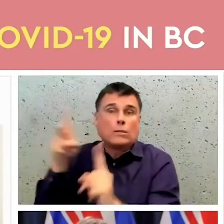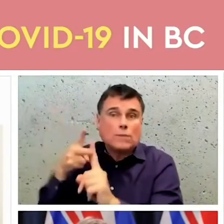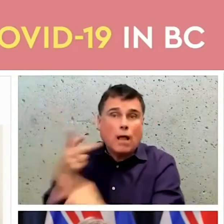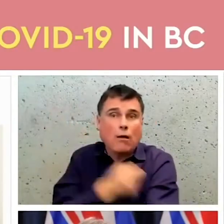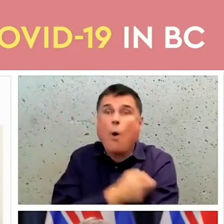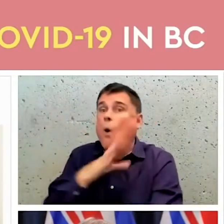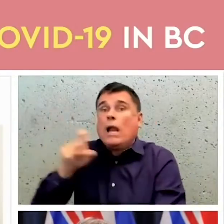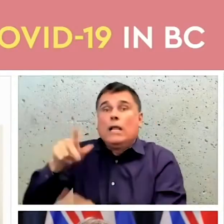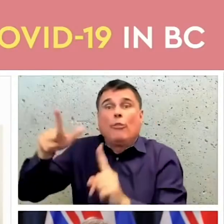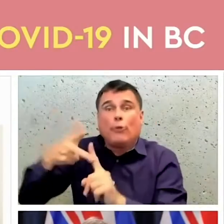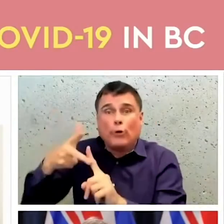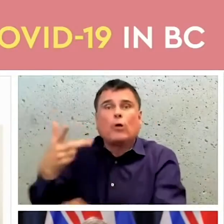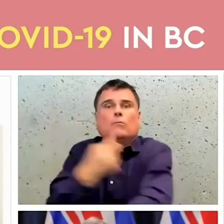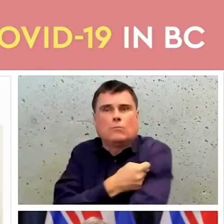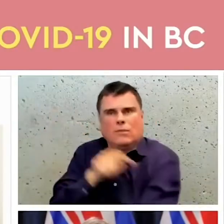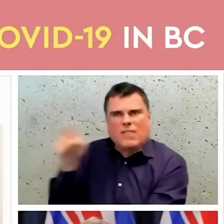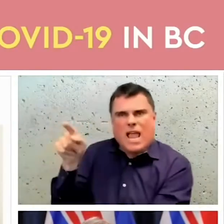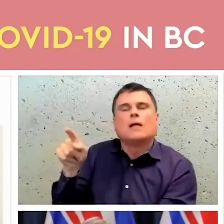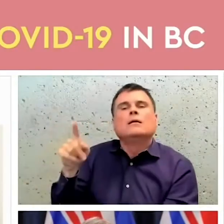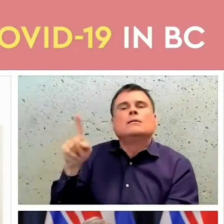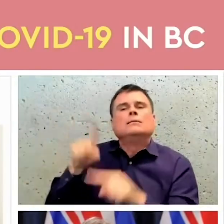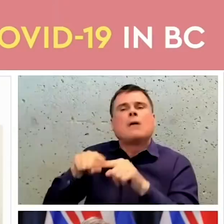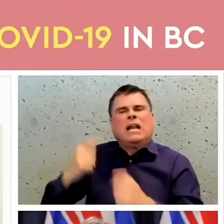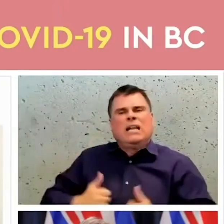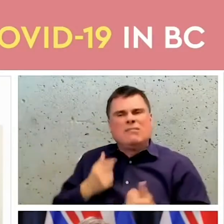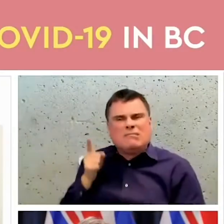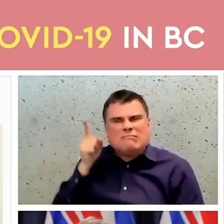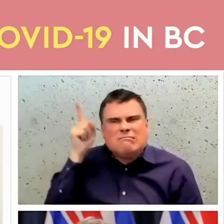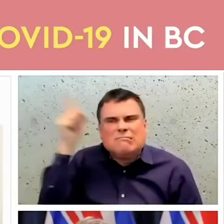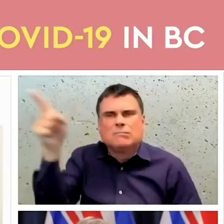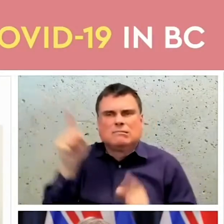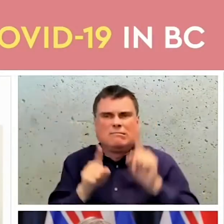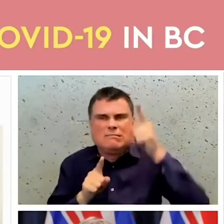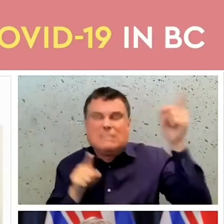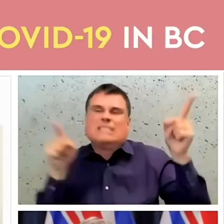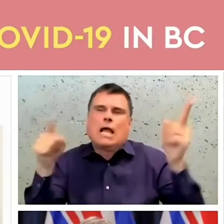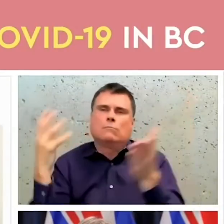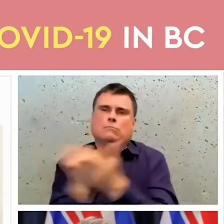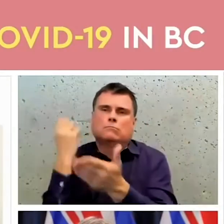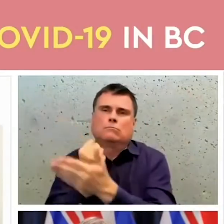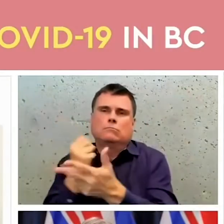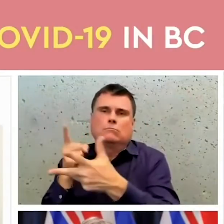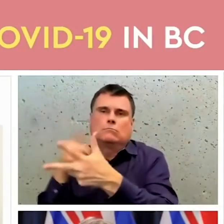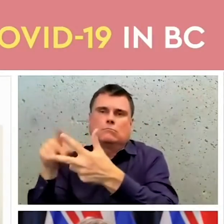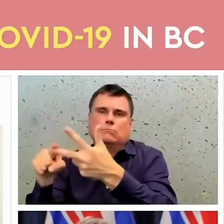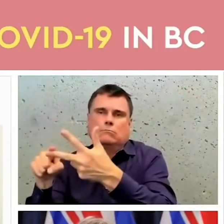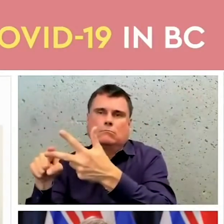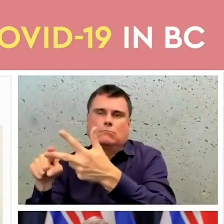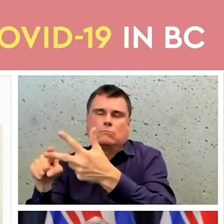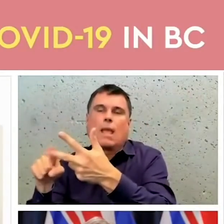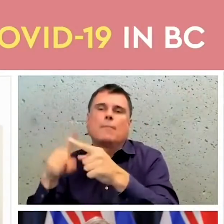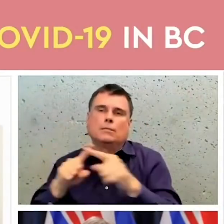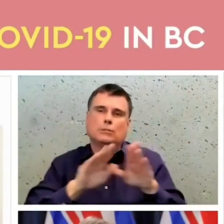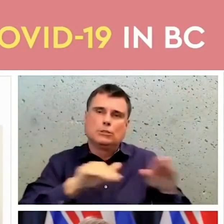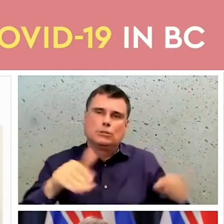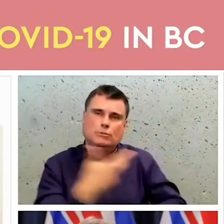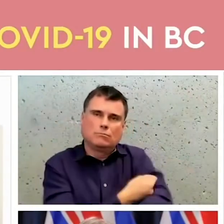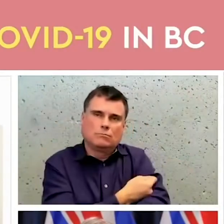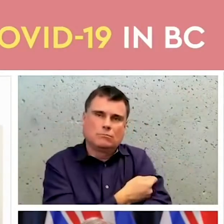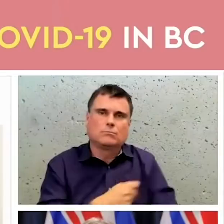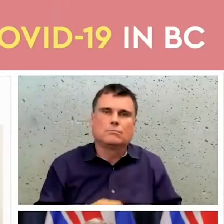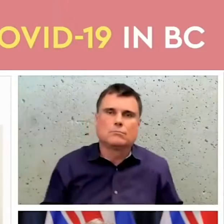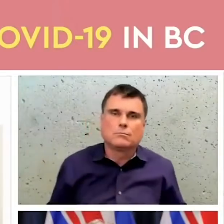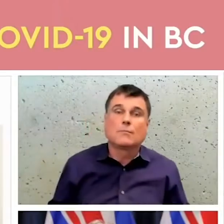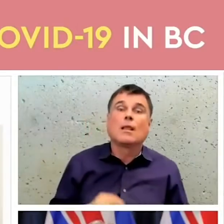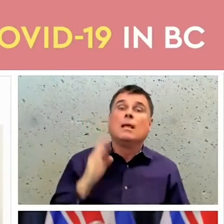up where, notwithstanding our very high vaccination rates in British Columbia, of which, we're very proud, and it's making a big difference to